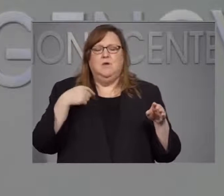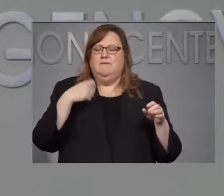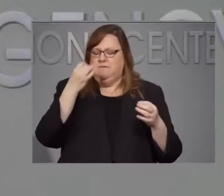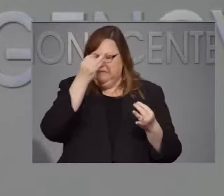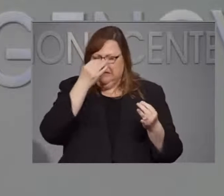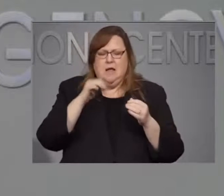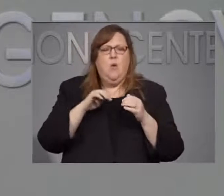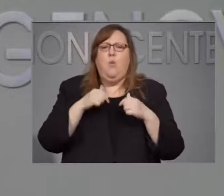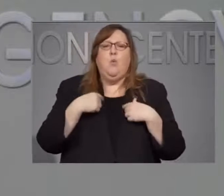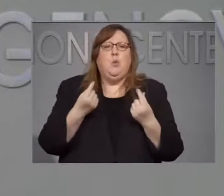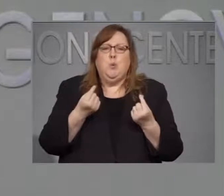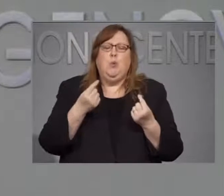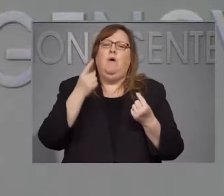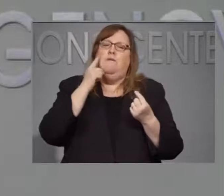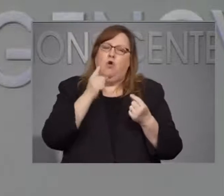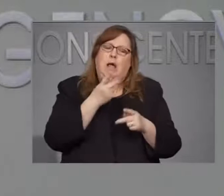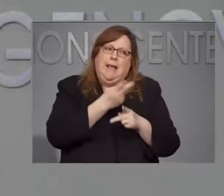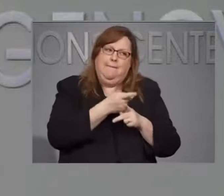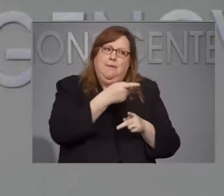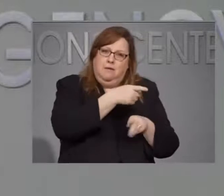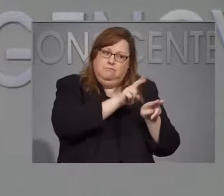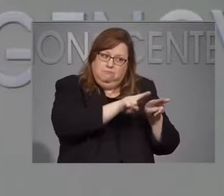and we save lives. Thank you.